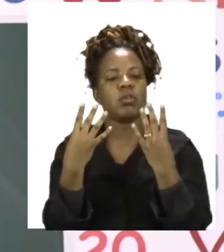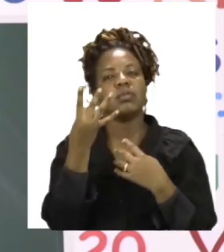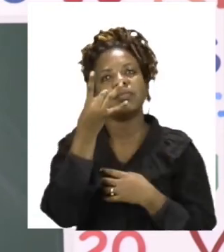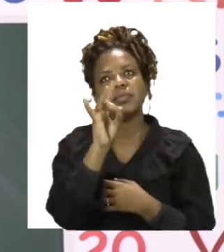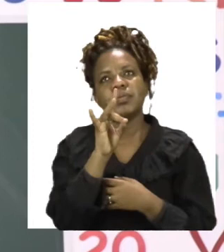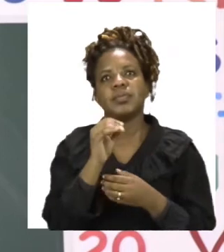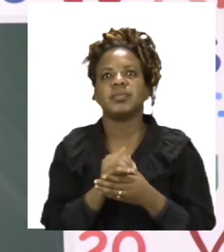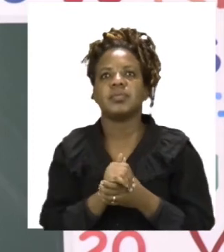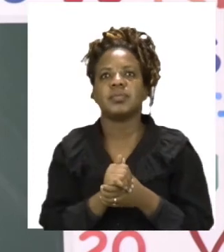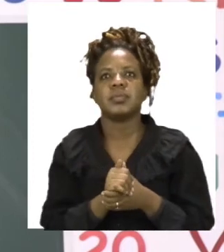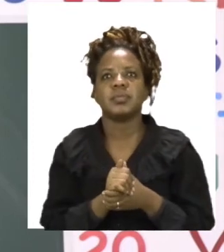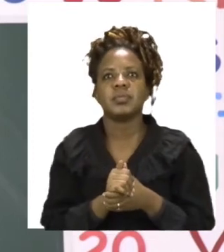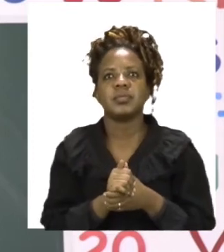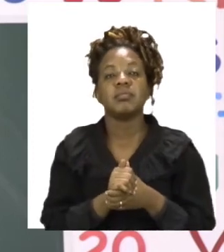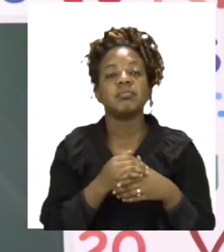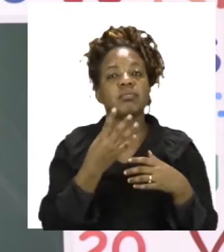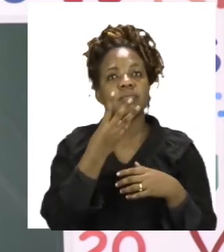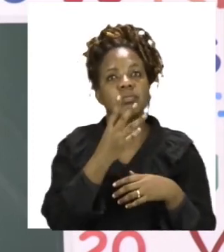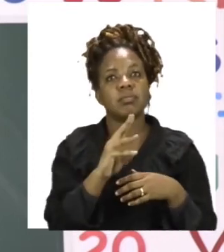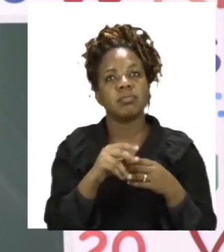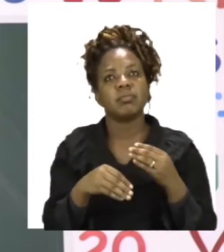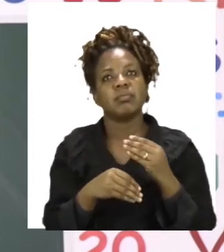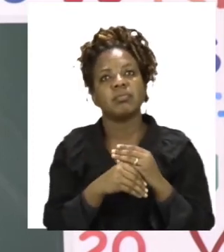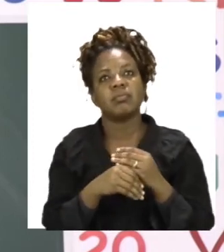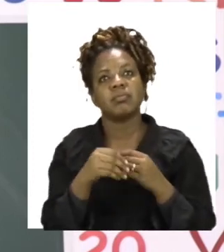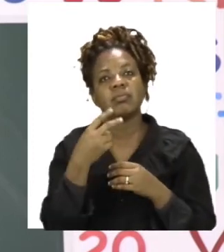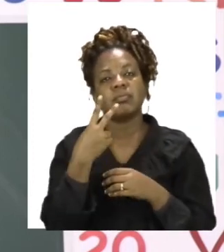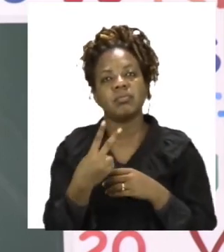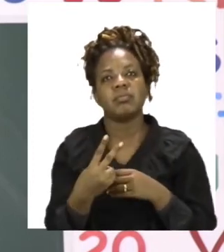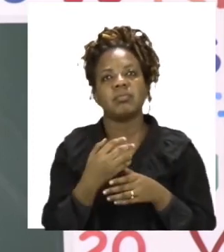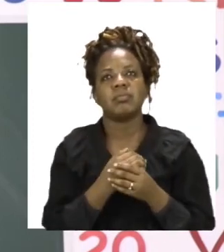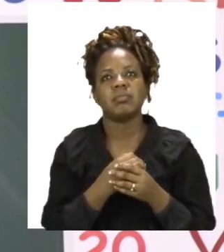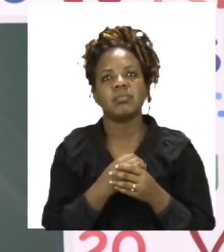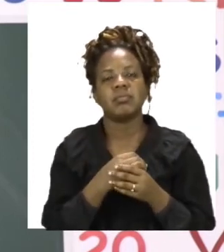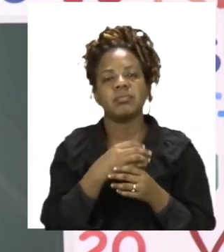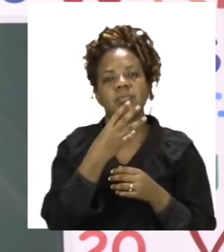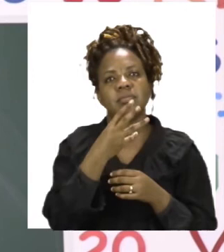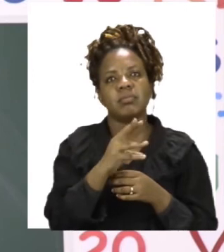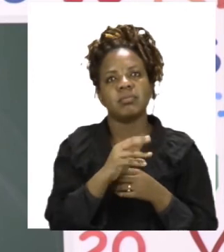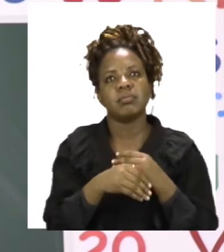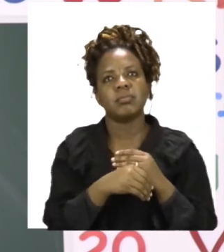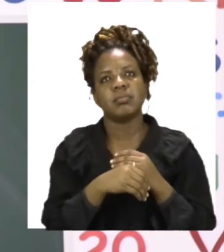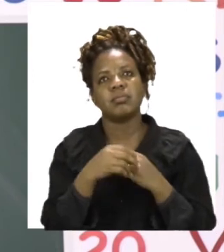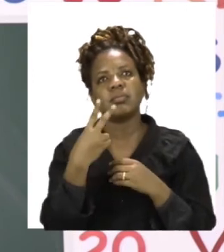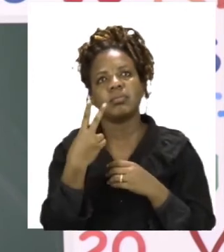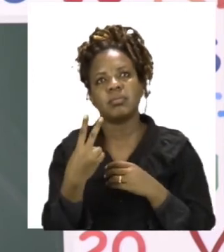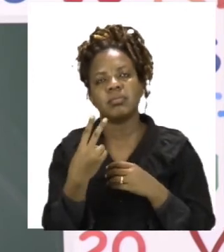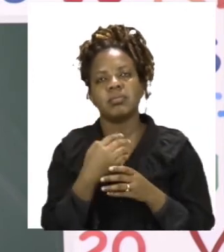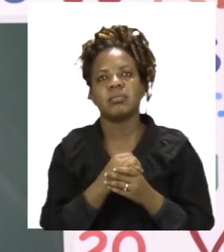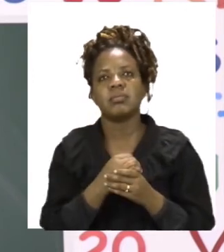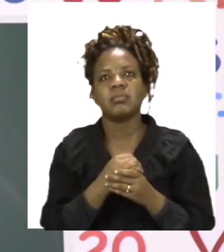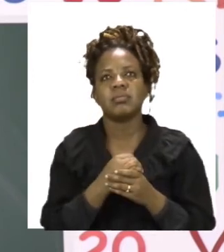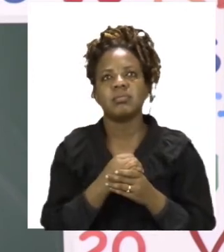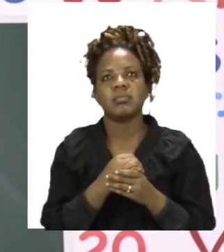And then we say 6 plus 2. 6 plus 2, we're also going